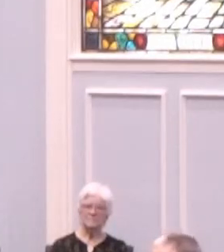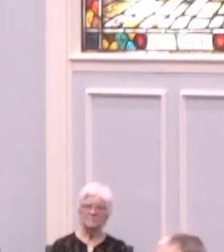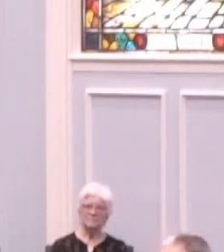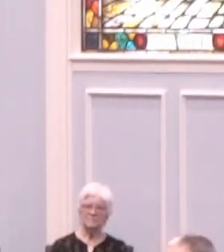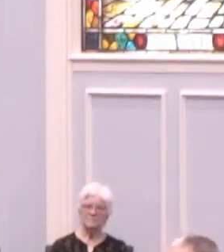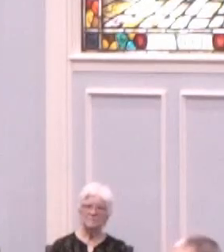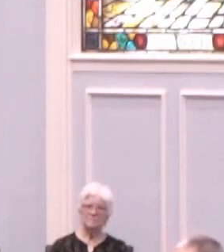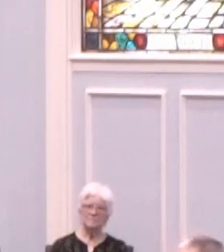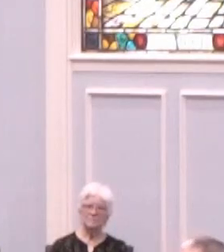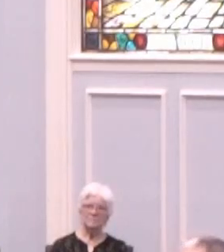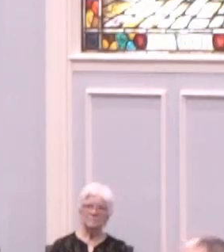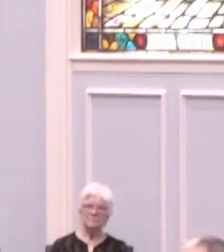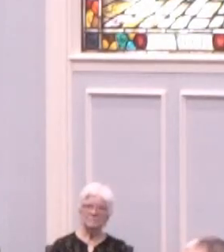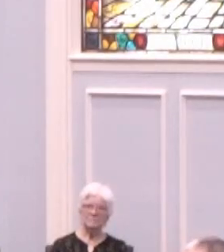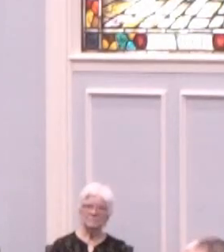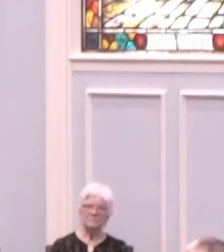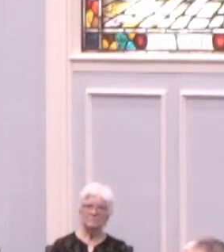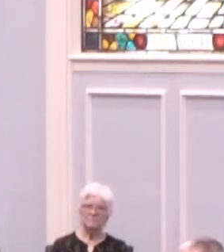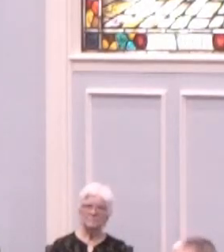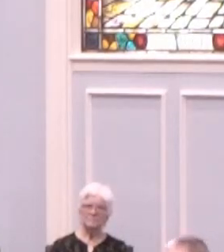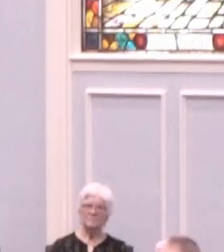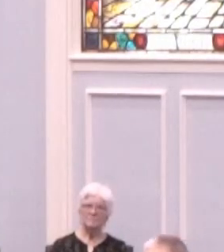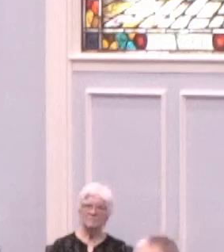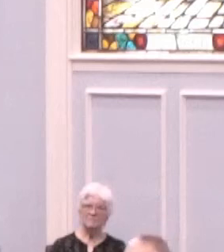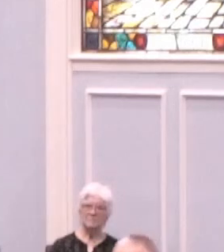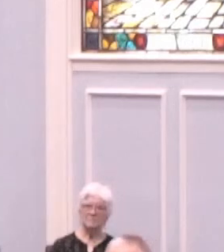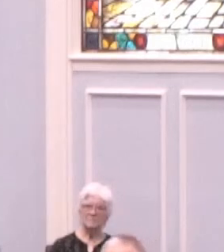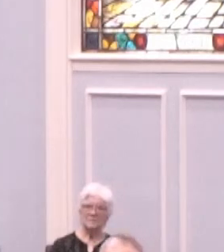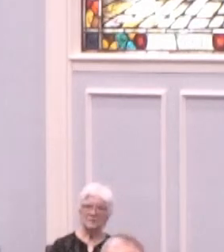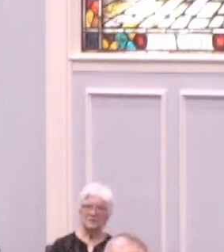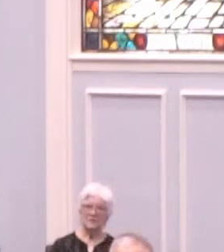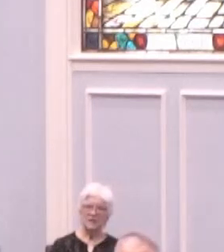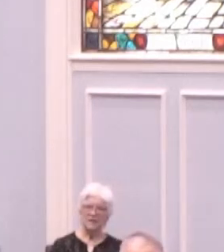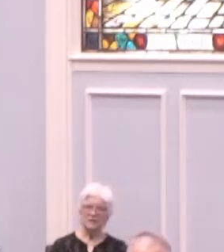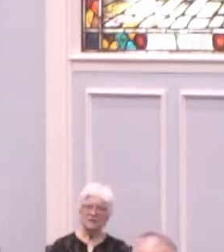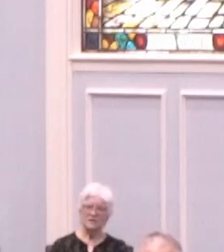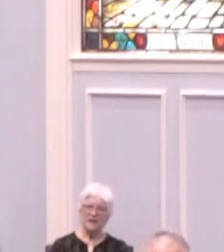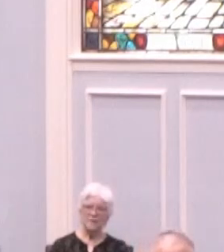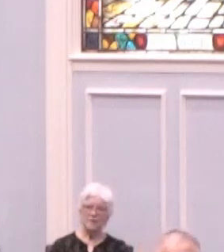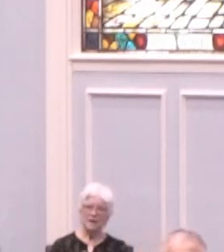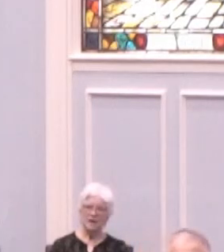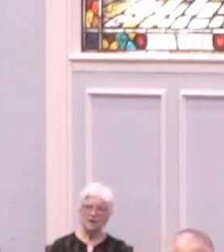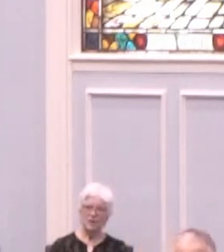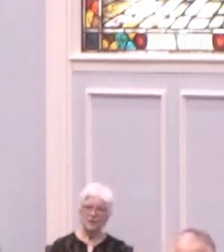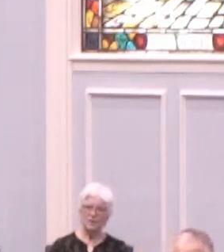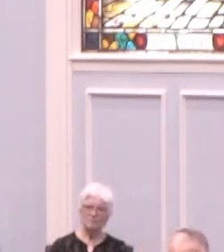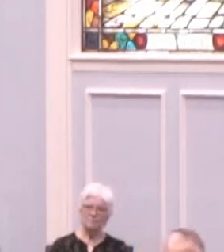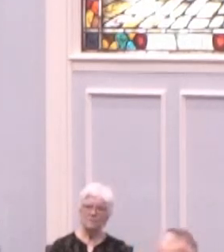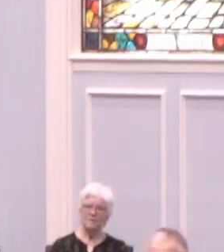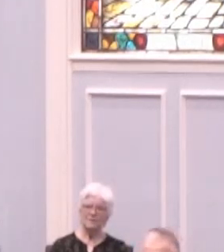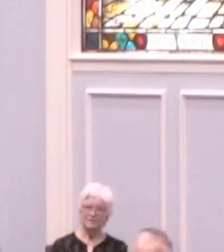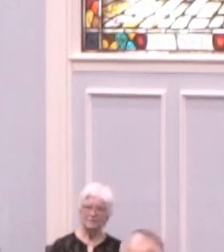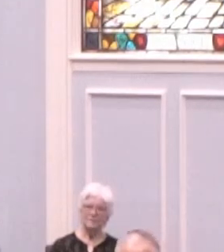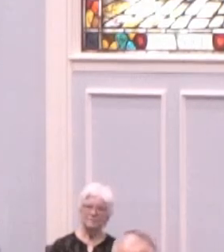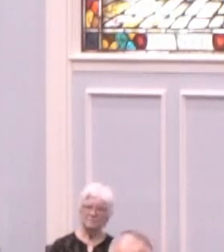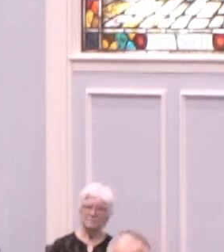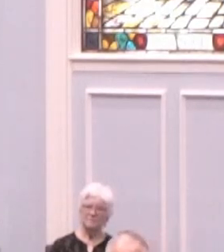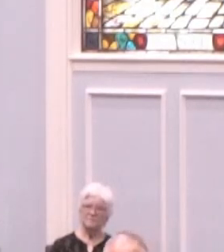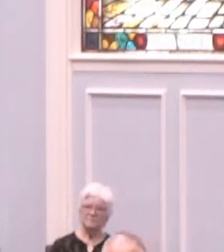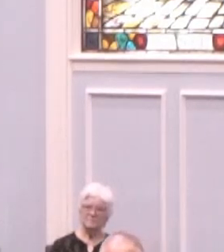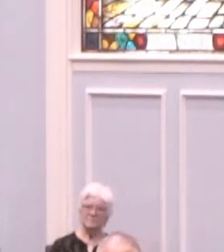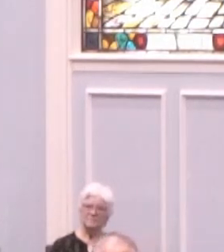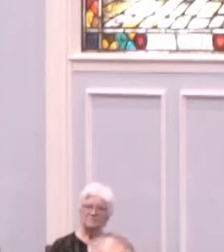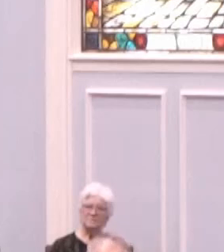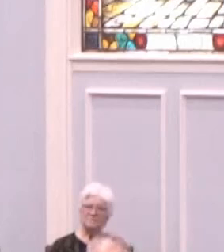his very own. I'm moving to the big house. His house is now my home.